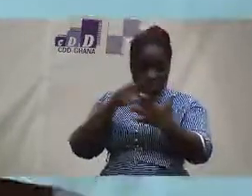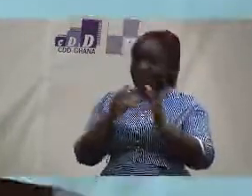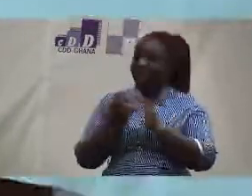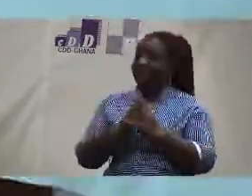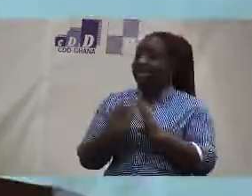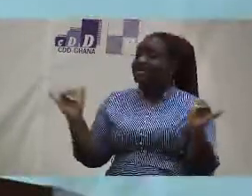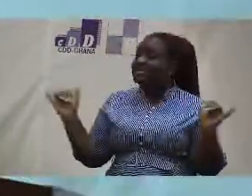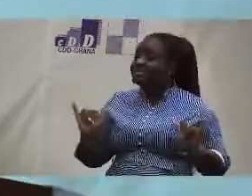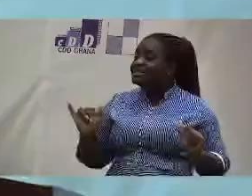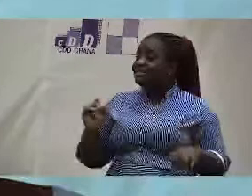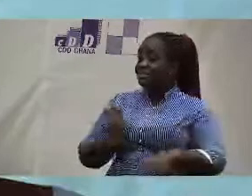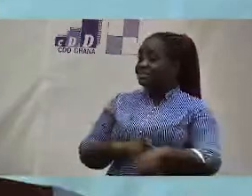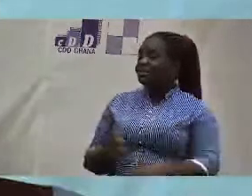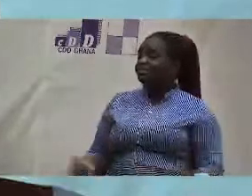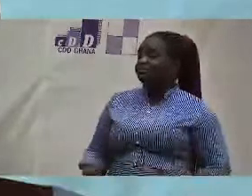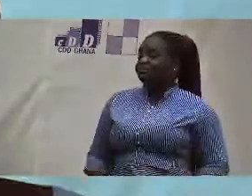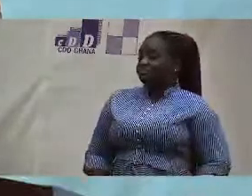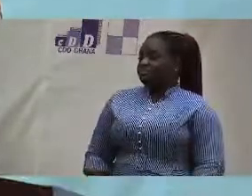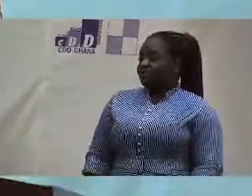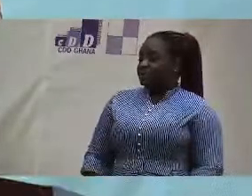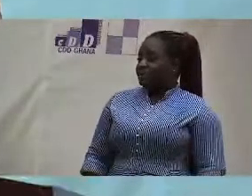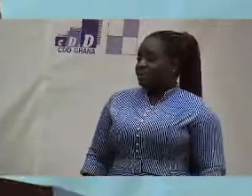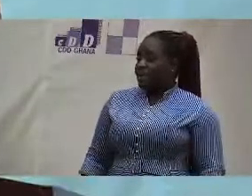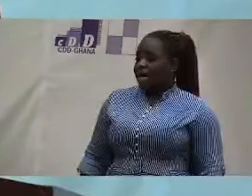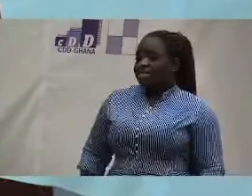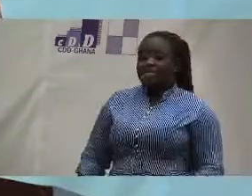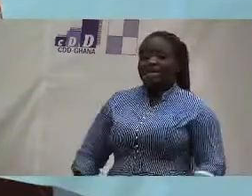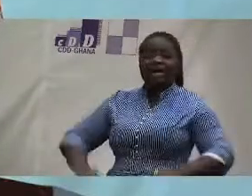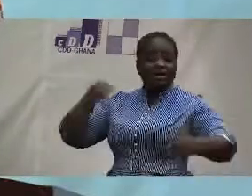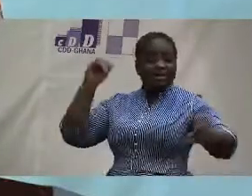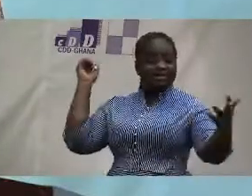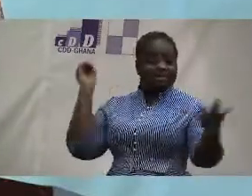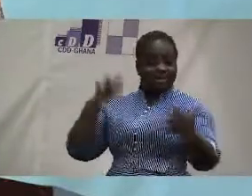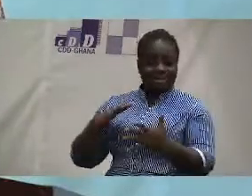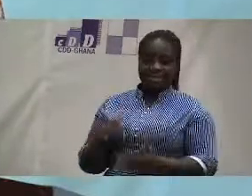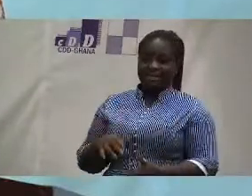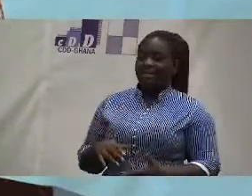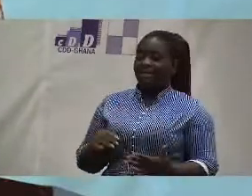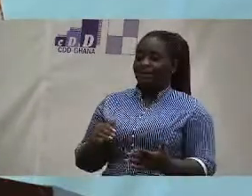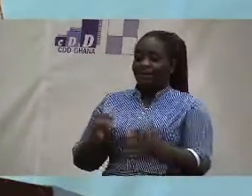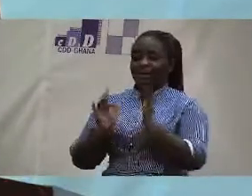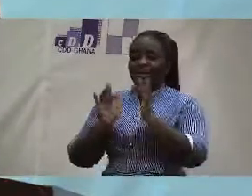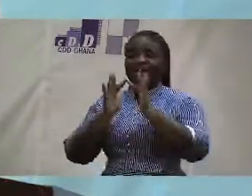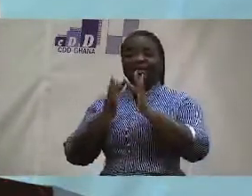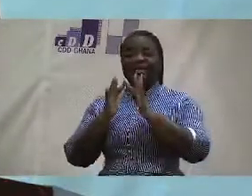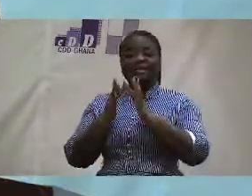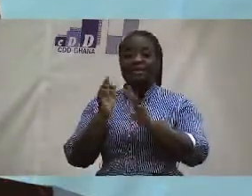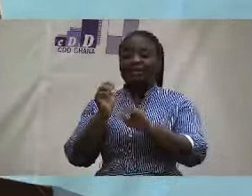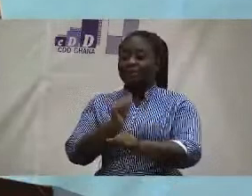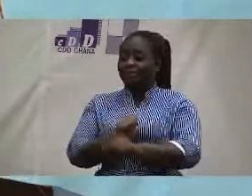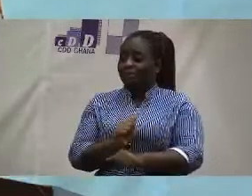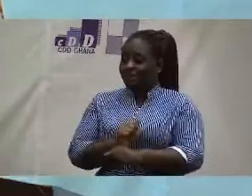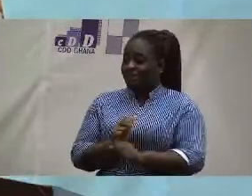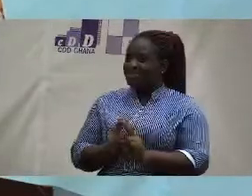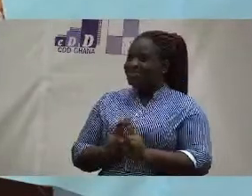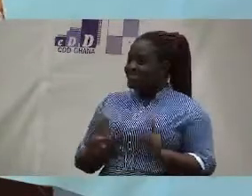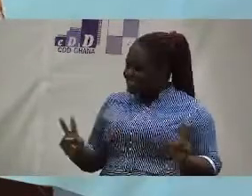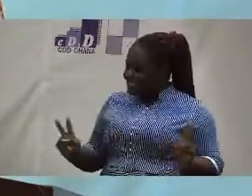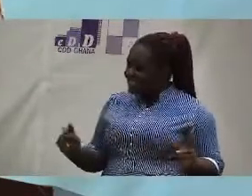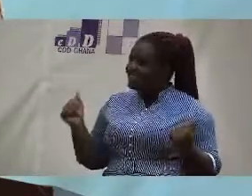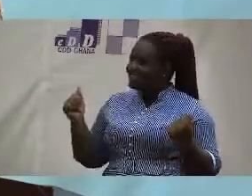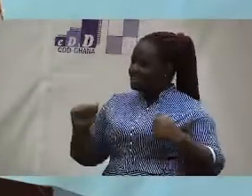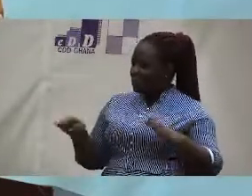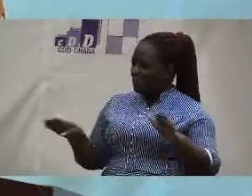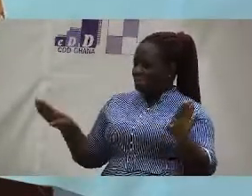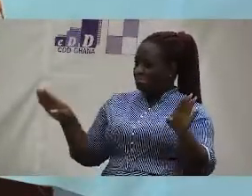the same time, as well as studying the internet firewall work so that they can